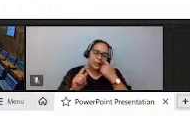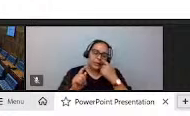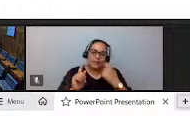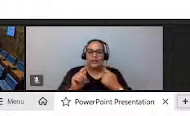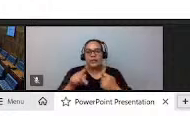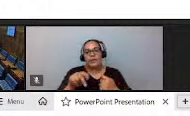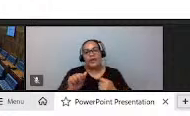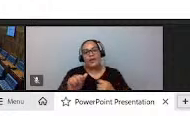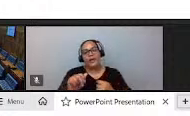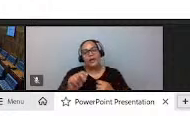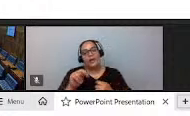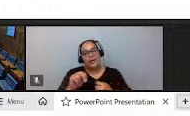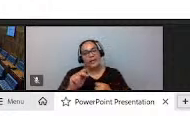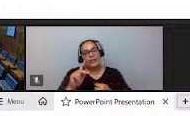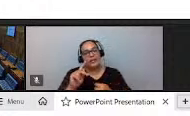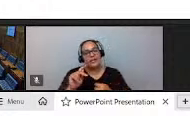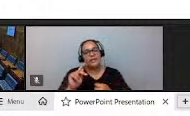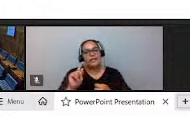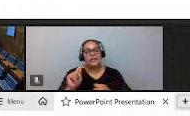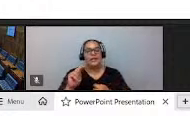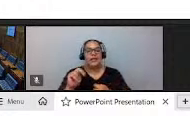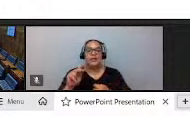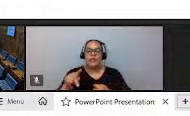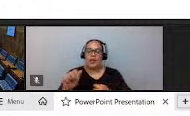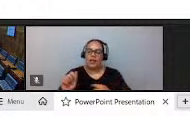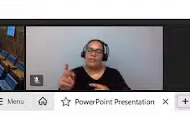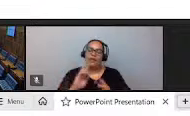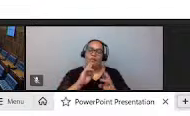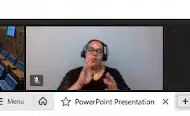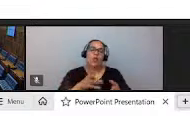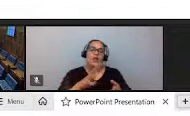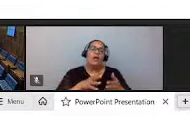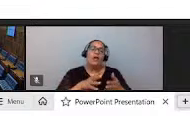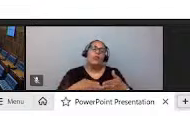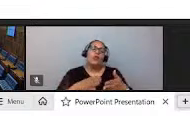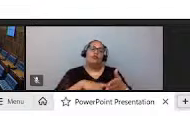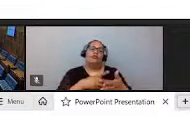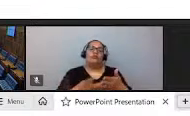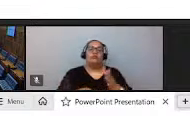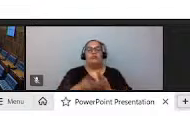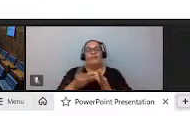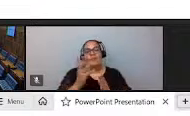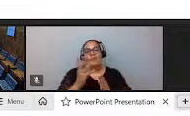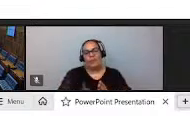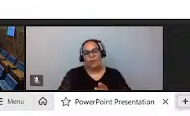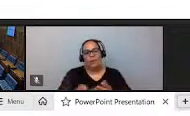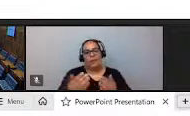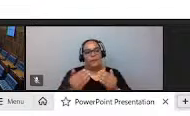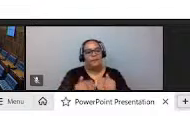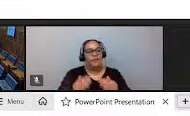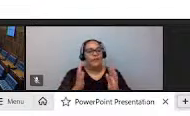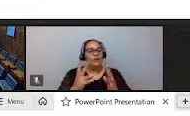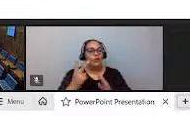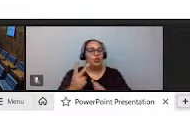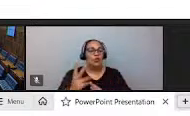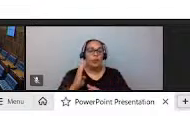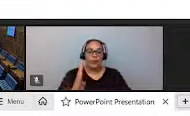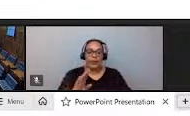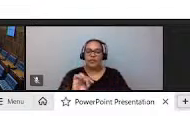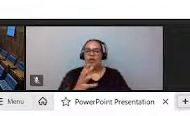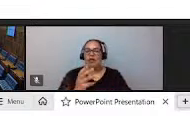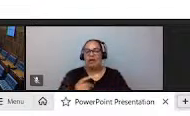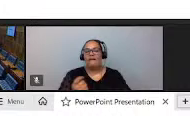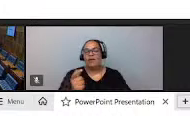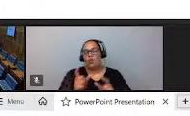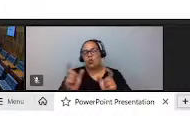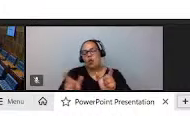will then respond accordingly to that in regard to our Port development framework plans um the phase 2B obviously has a few